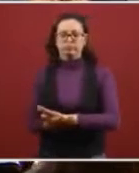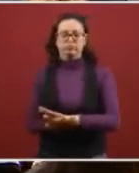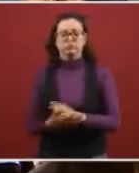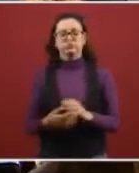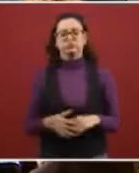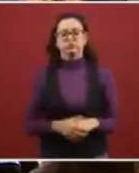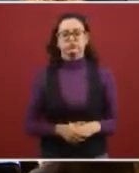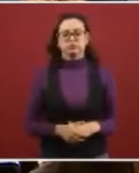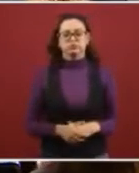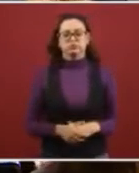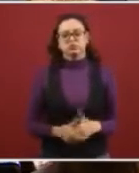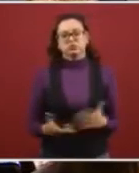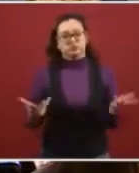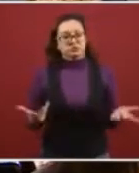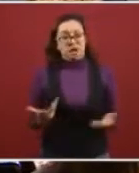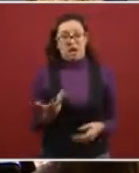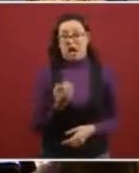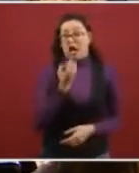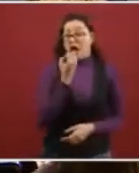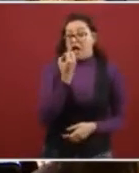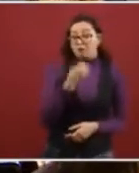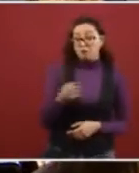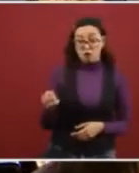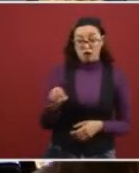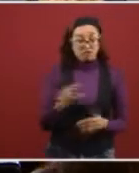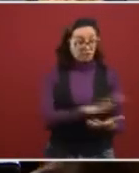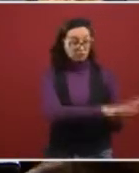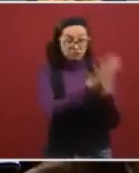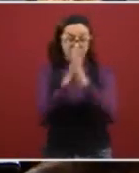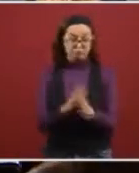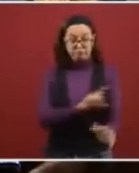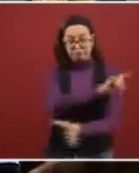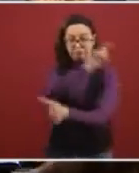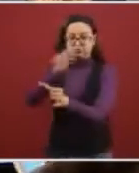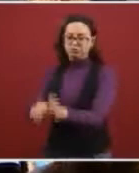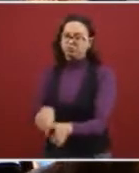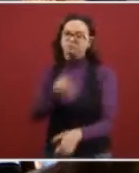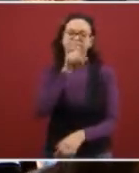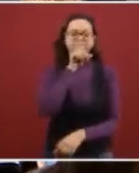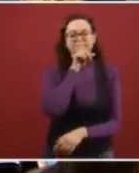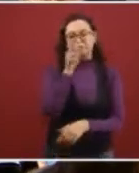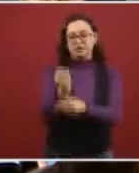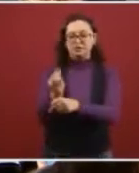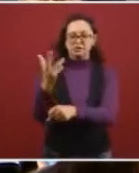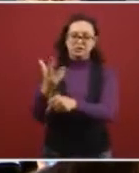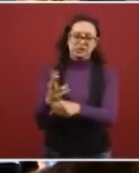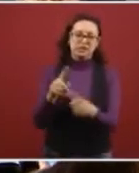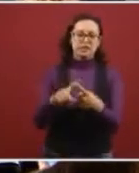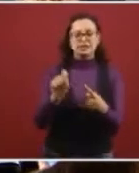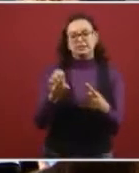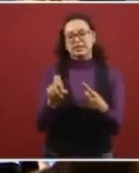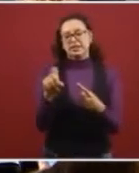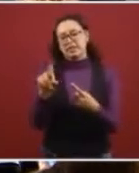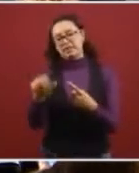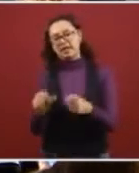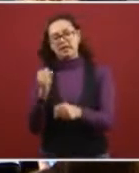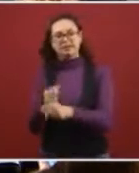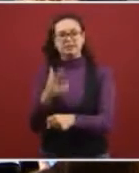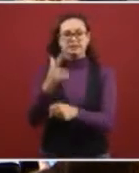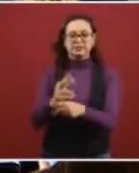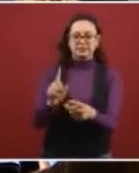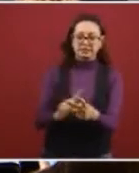por convencimiento, we have se está to informando them and inform precisamente them. El secretario de la defensa y and the Secretary of Defense and the